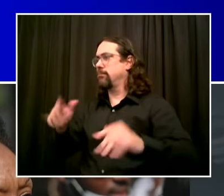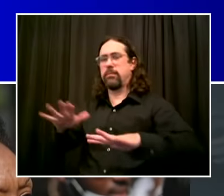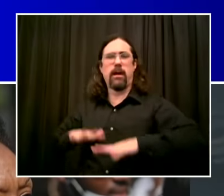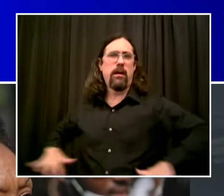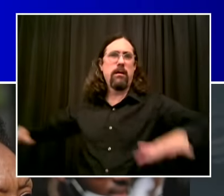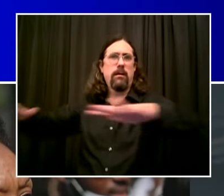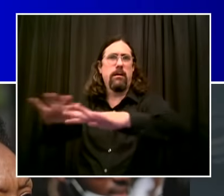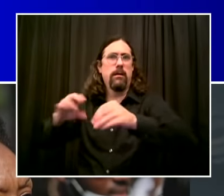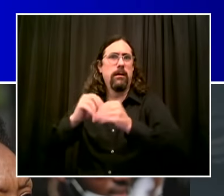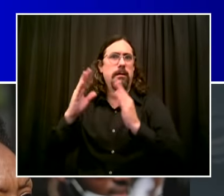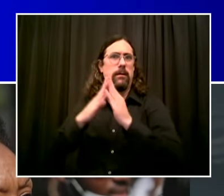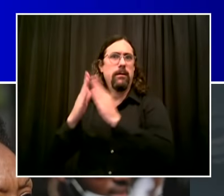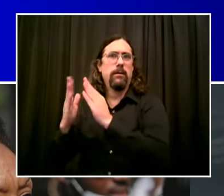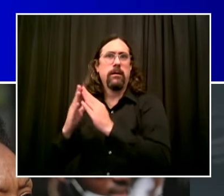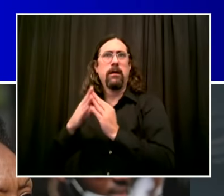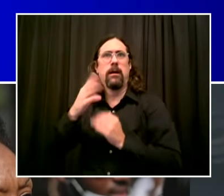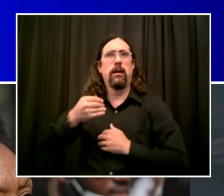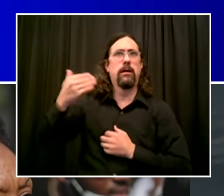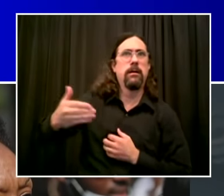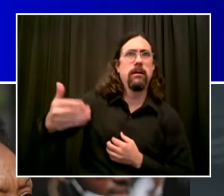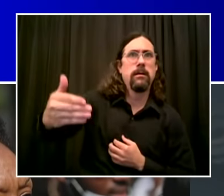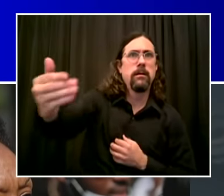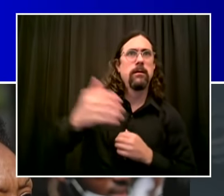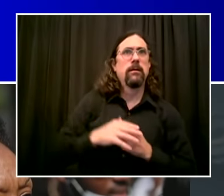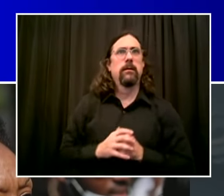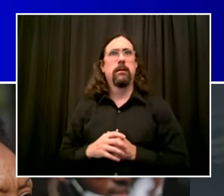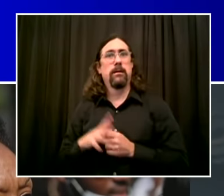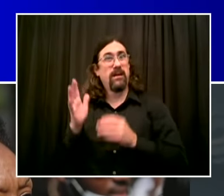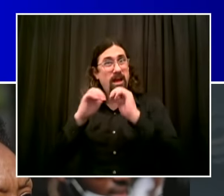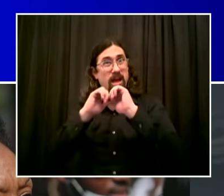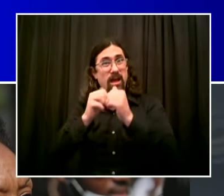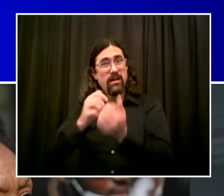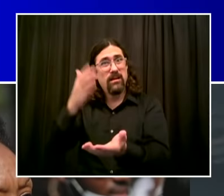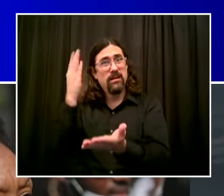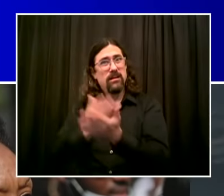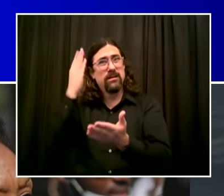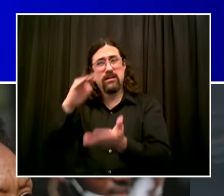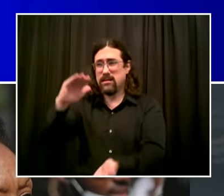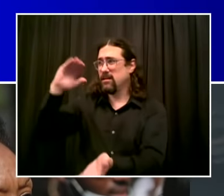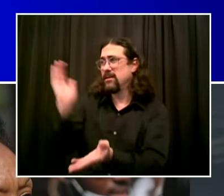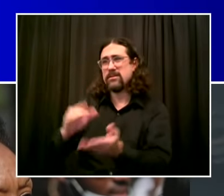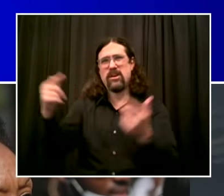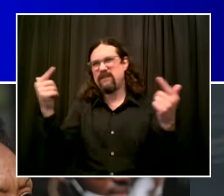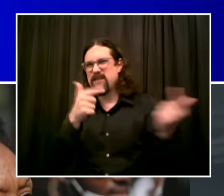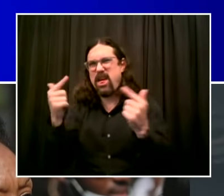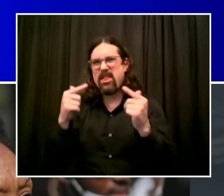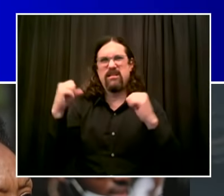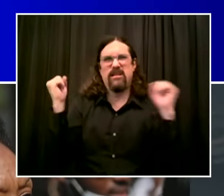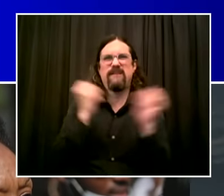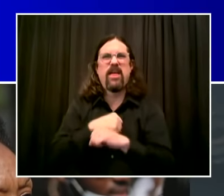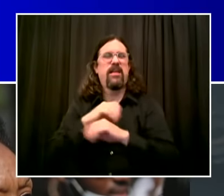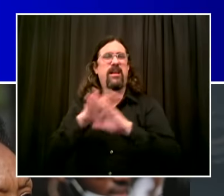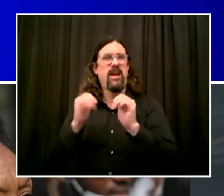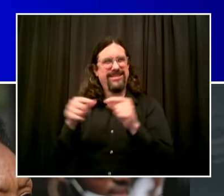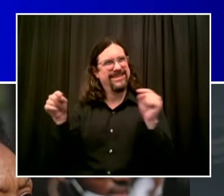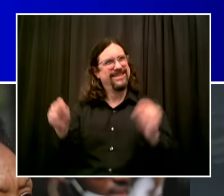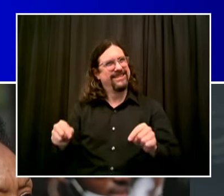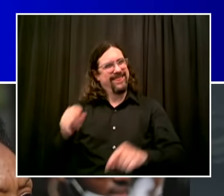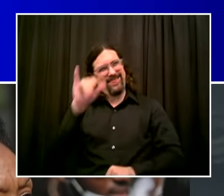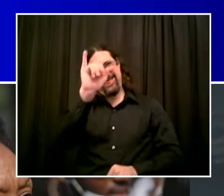will work with the combination of pinpointed police efforts and key police deployments where needed most, but also